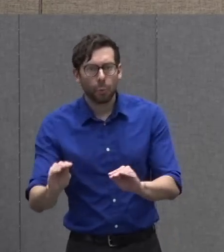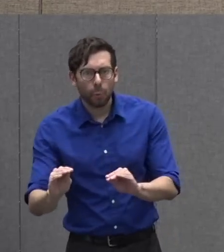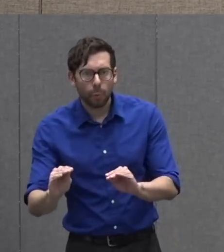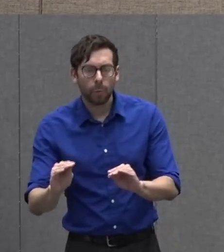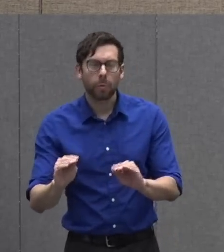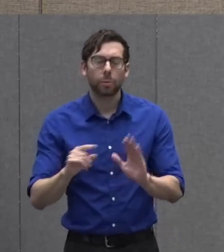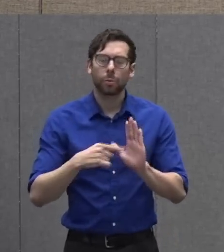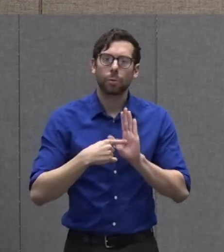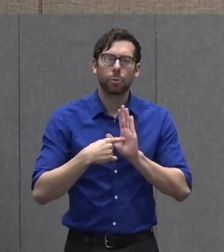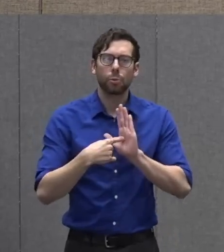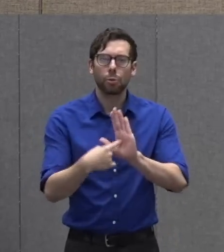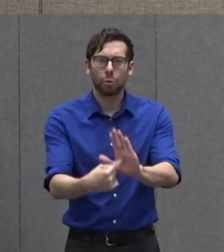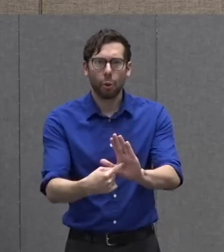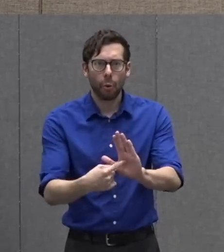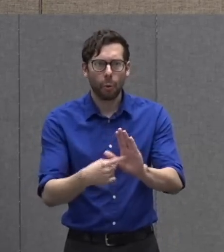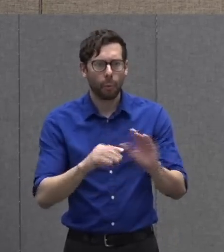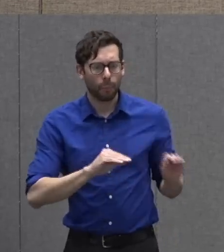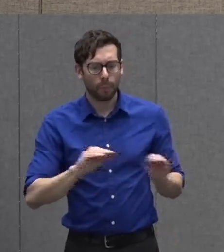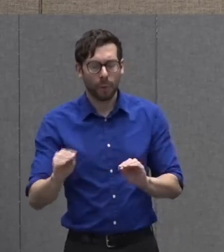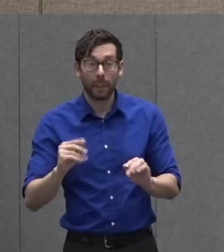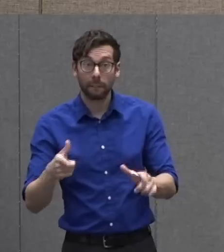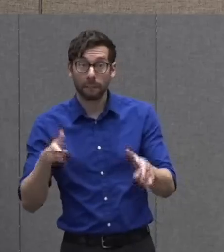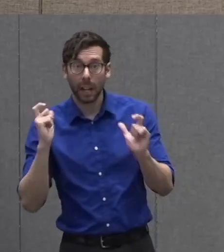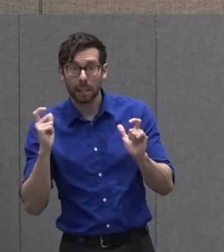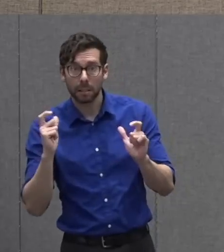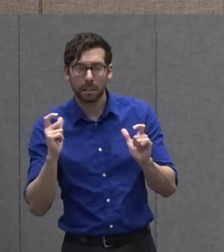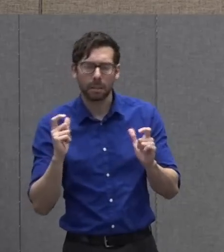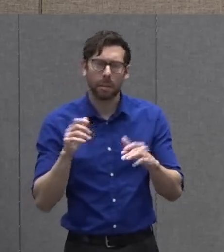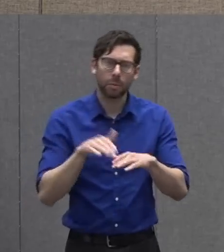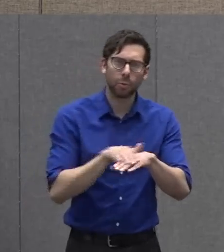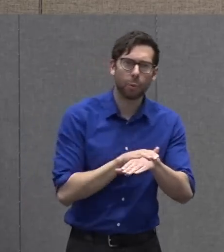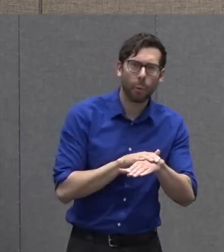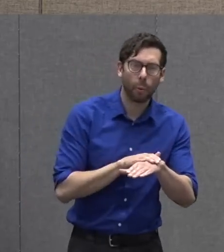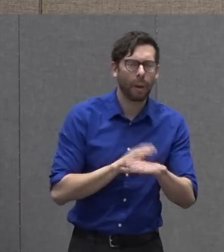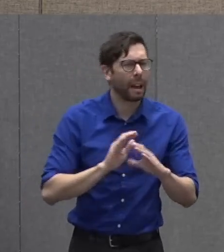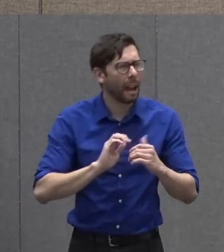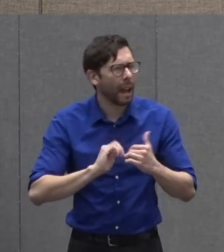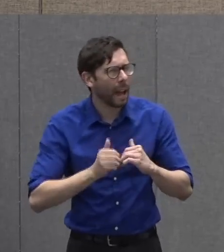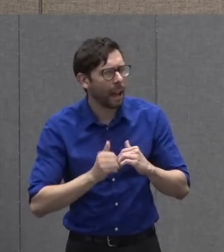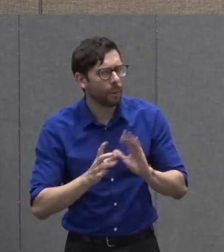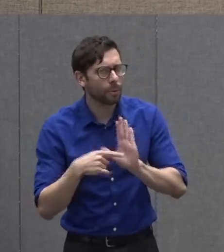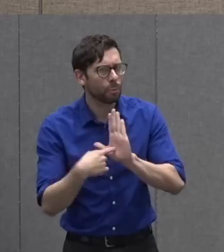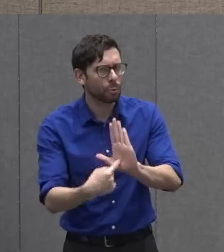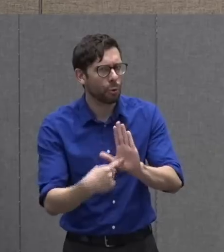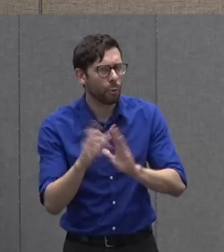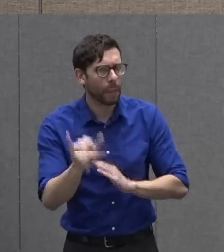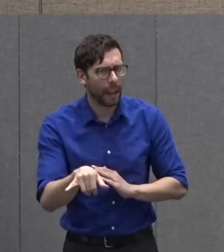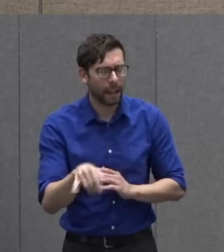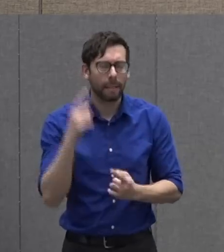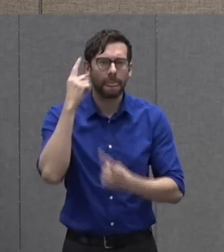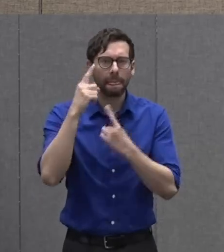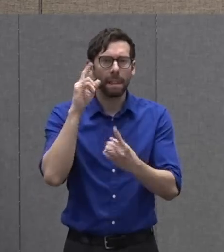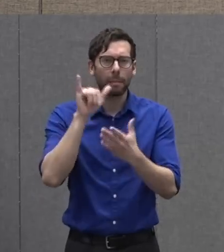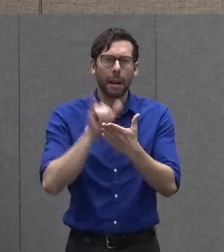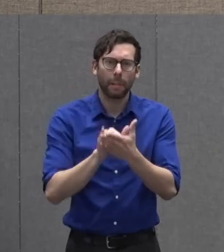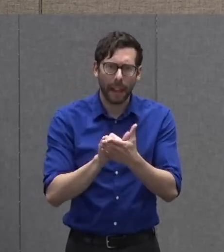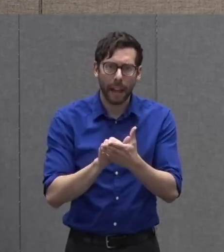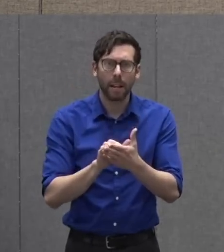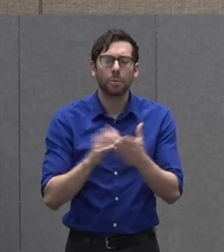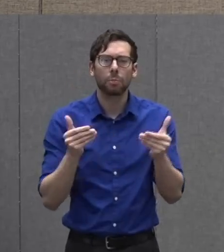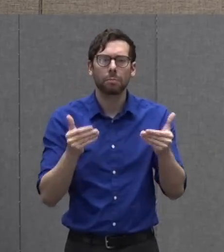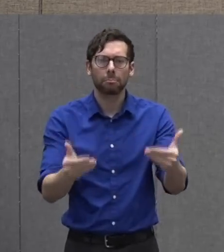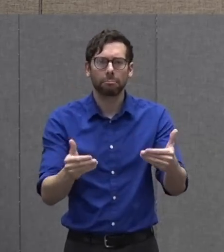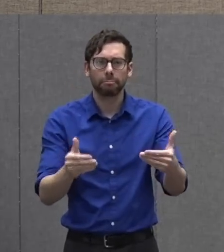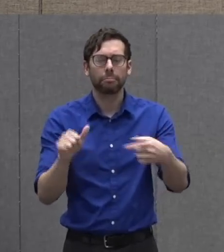slow? How can we show a hard push or pull with our drawings? Think about that. So practice your directions and